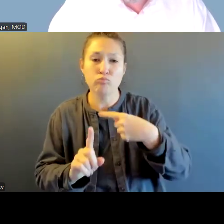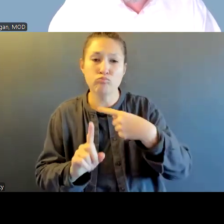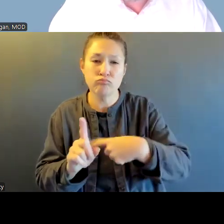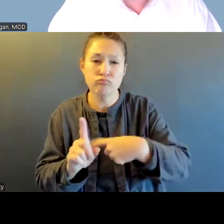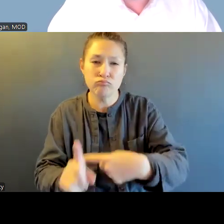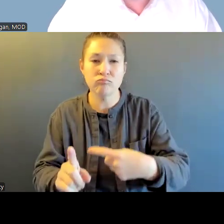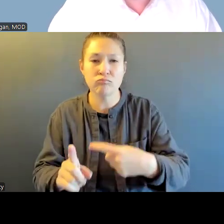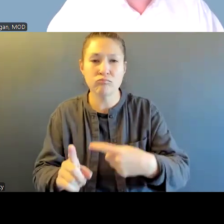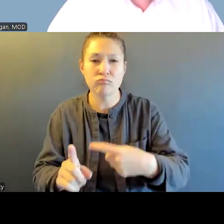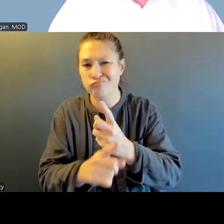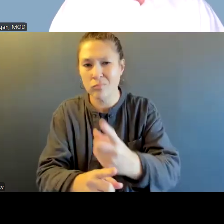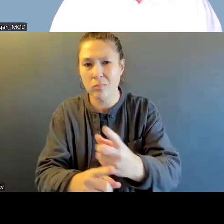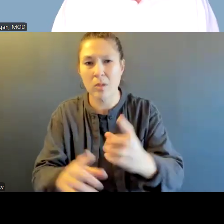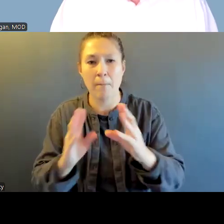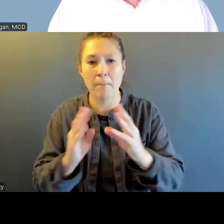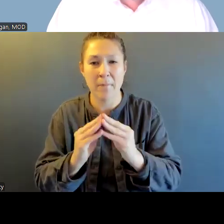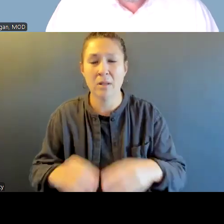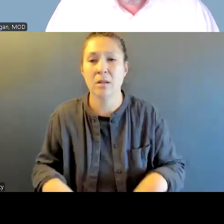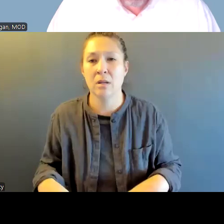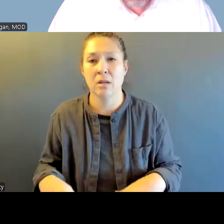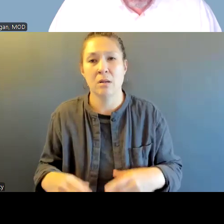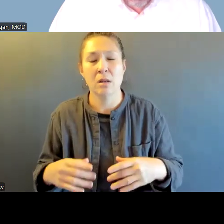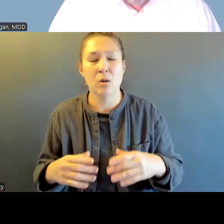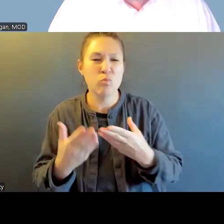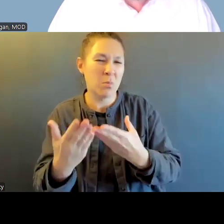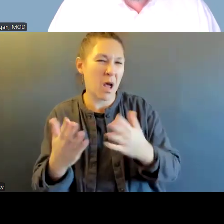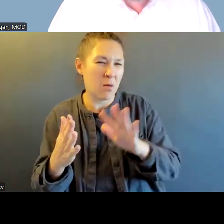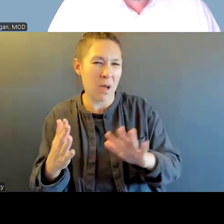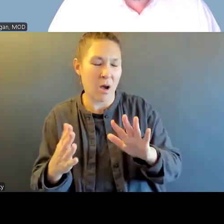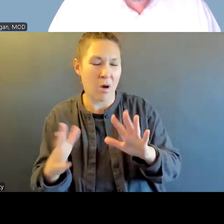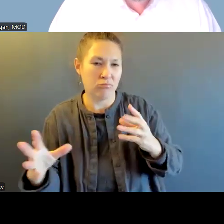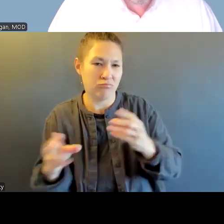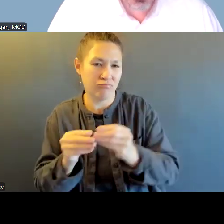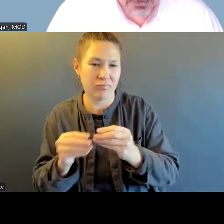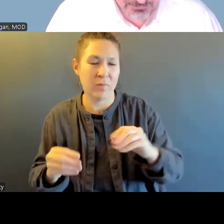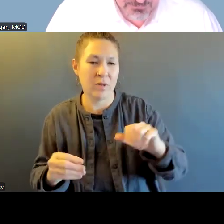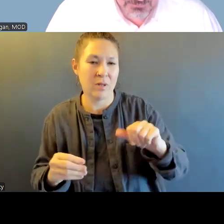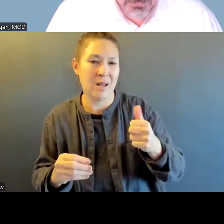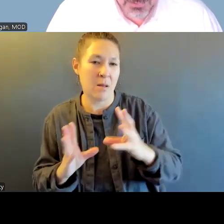Typically, we recommended of 10 meetings a year. And